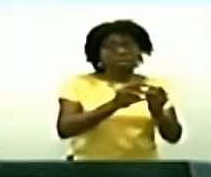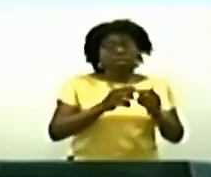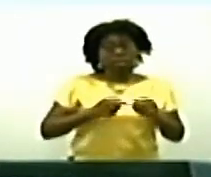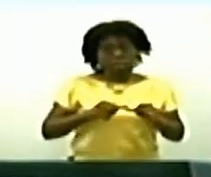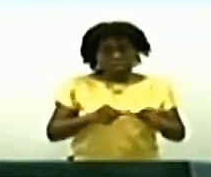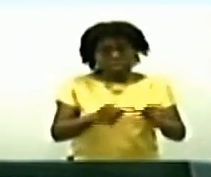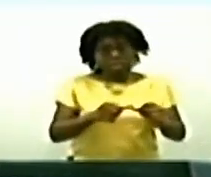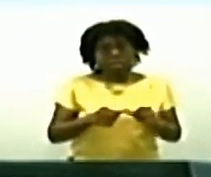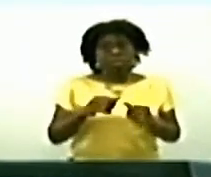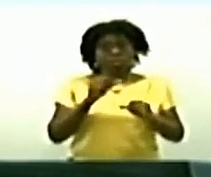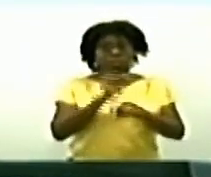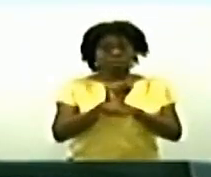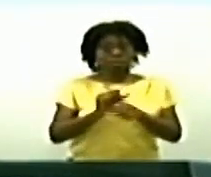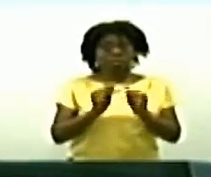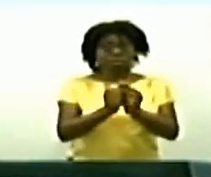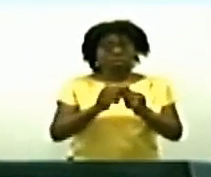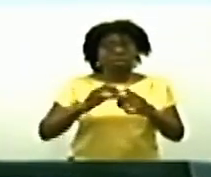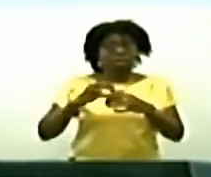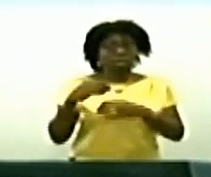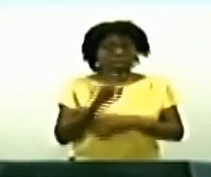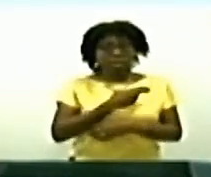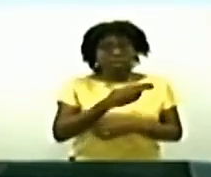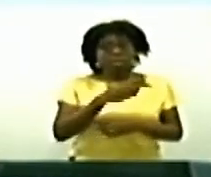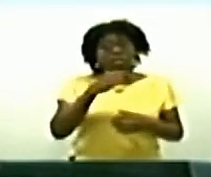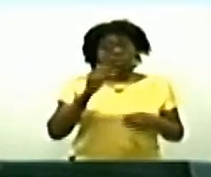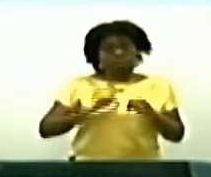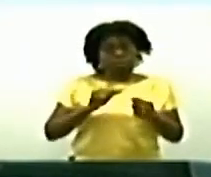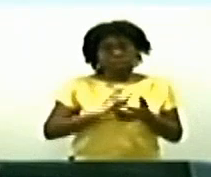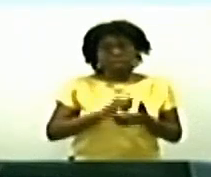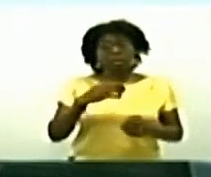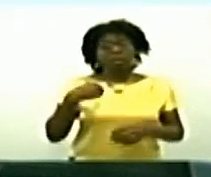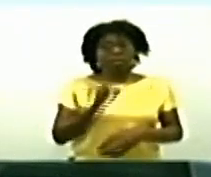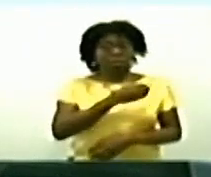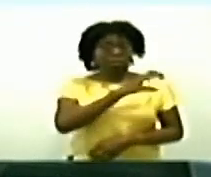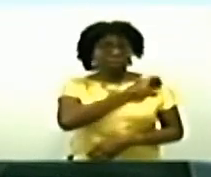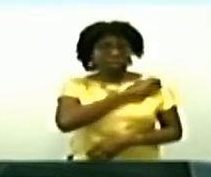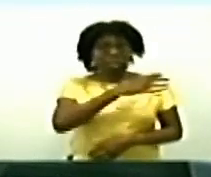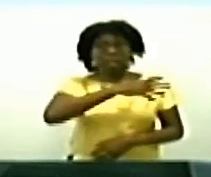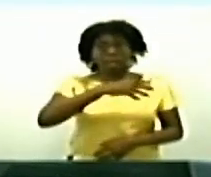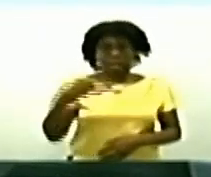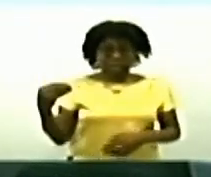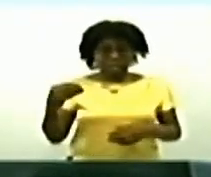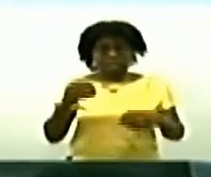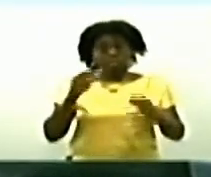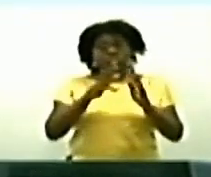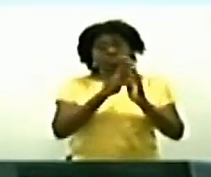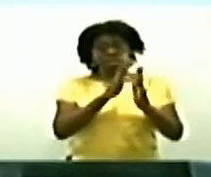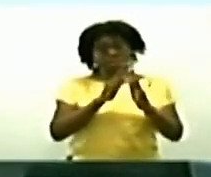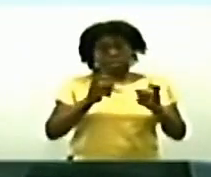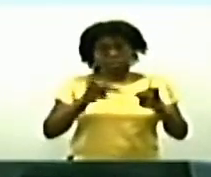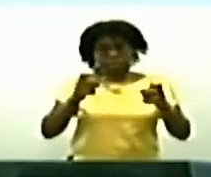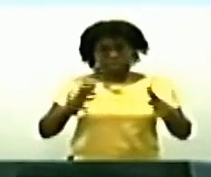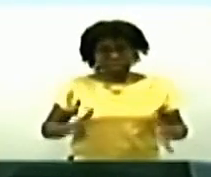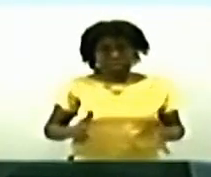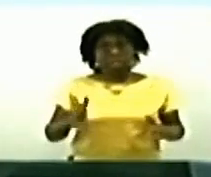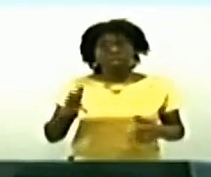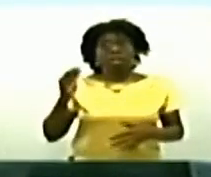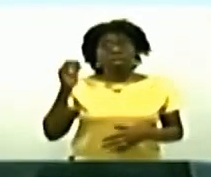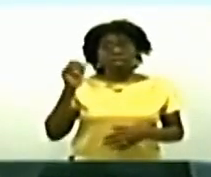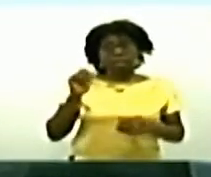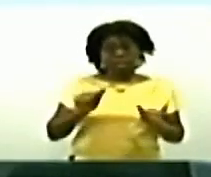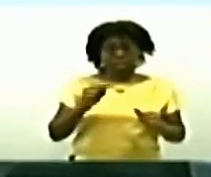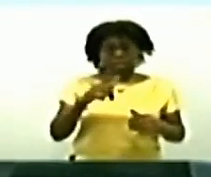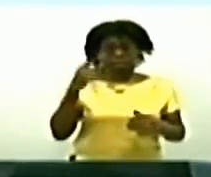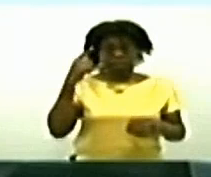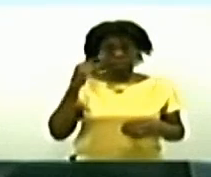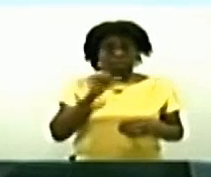policemen and the soon-to-be traffic wardens in the execution of their duties, that they provide the support, not only just for our citizens, but also for